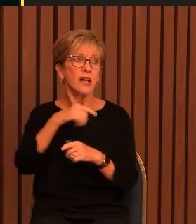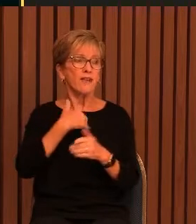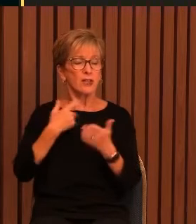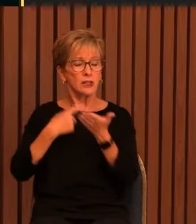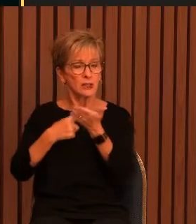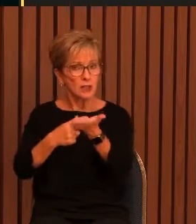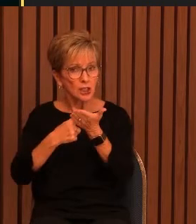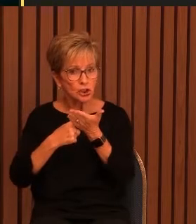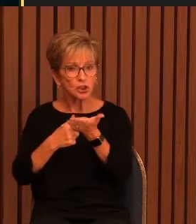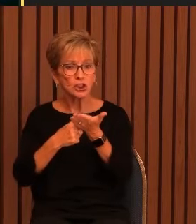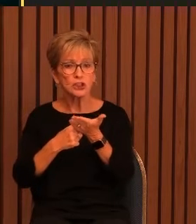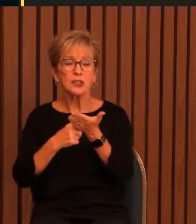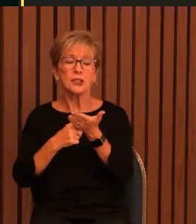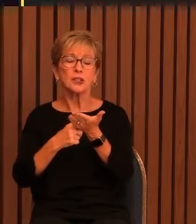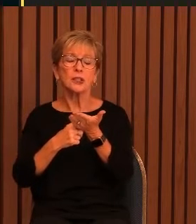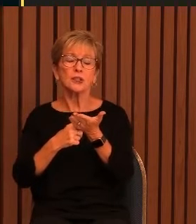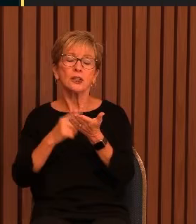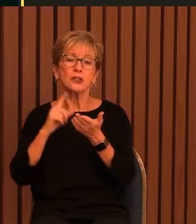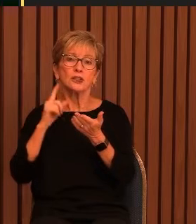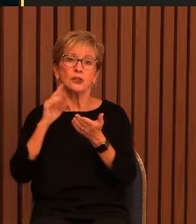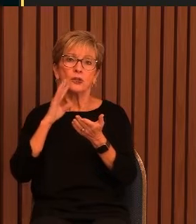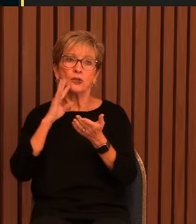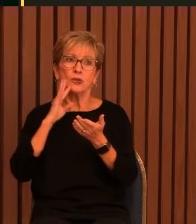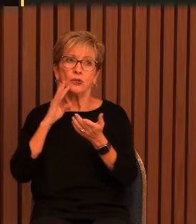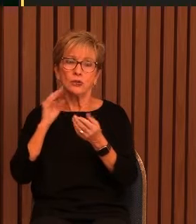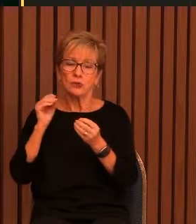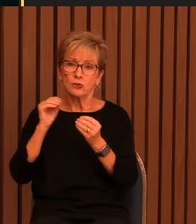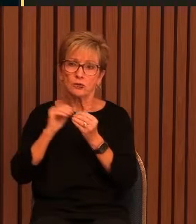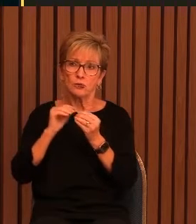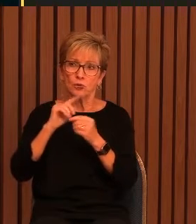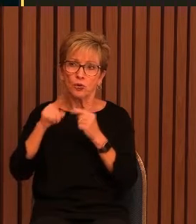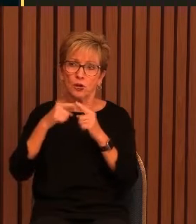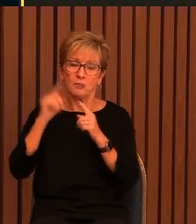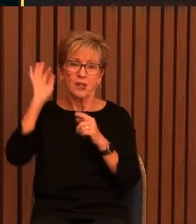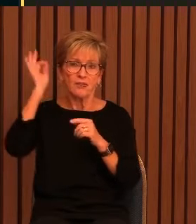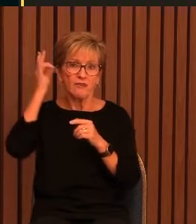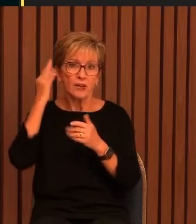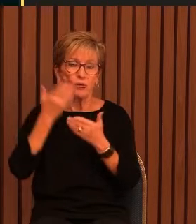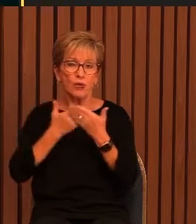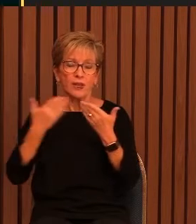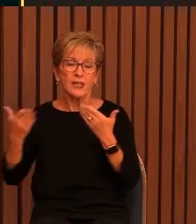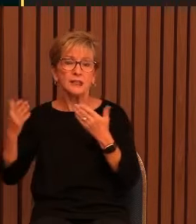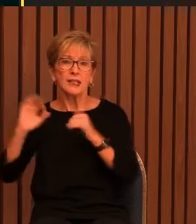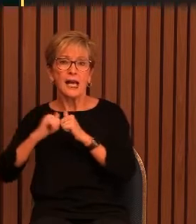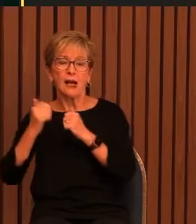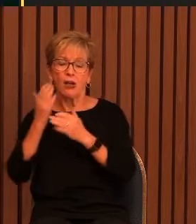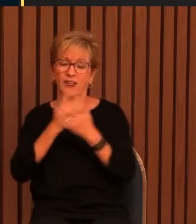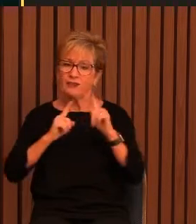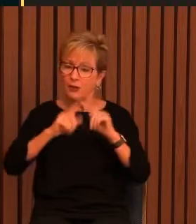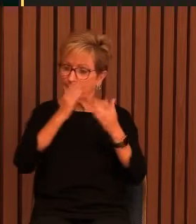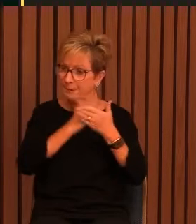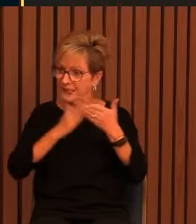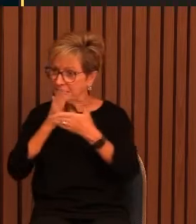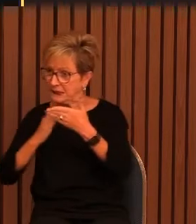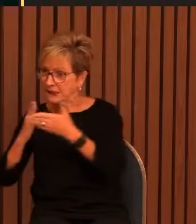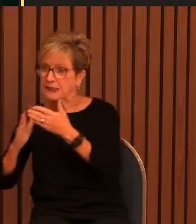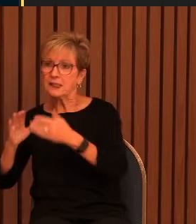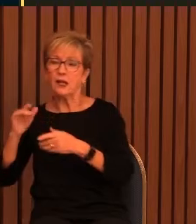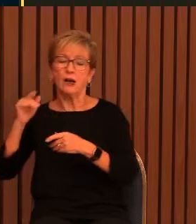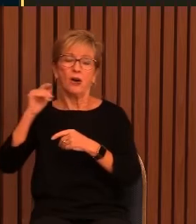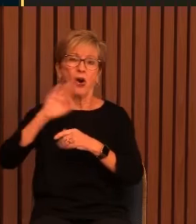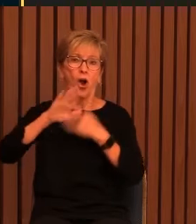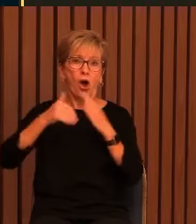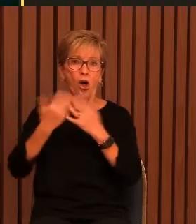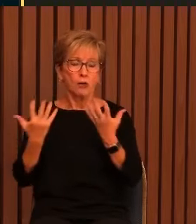and it ties in to the governor's conversation this morning. I think it's about all the mental health pieces, all the social emotional learning